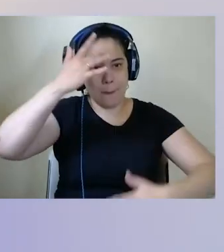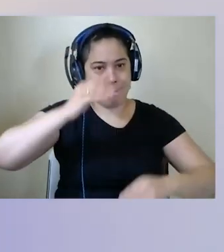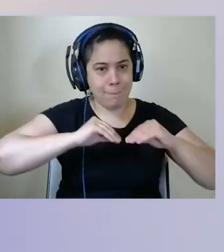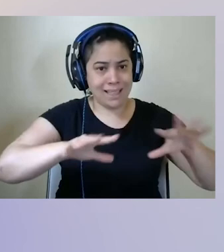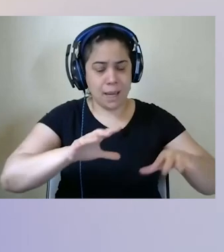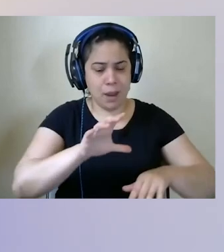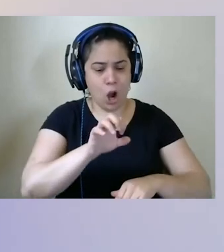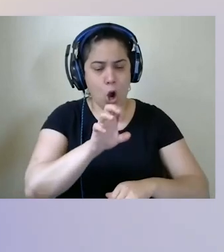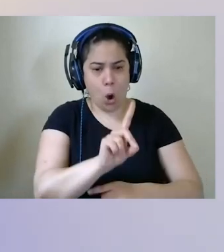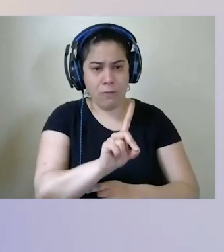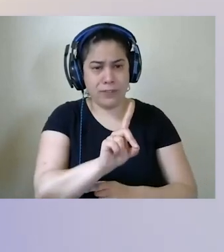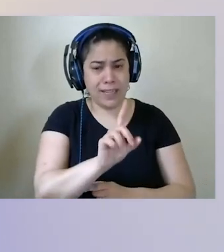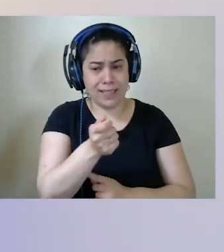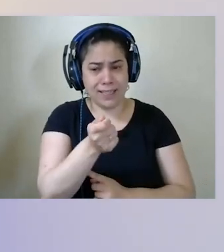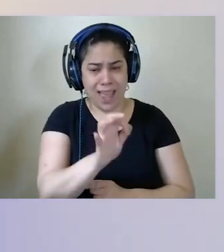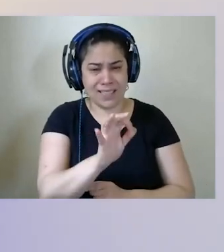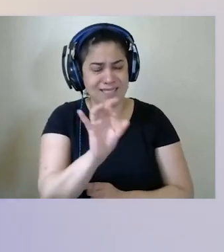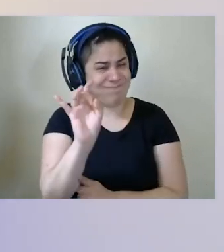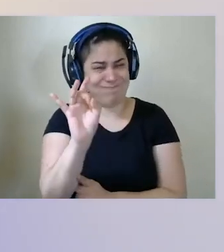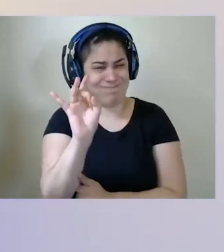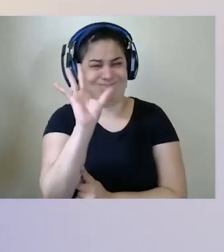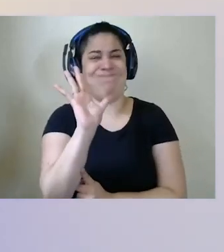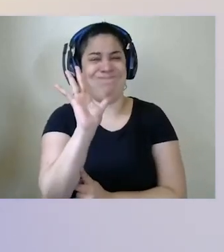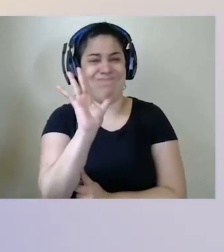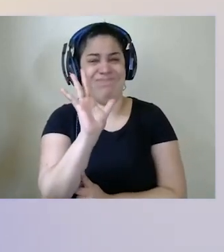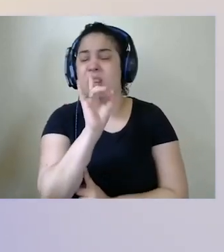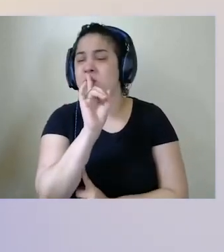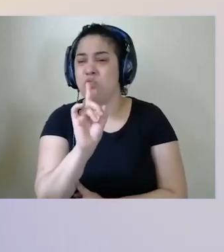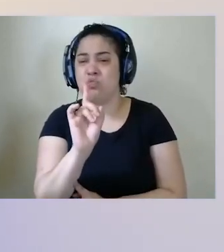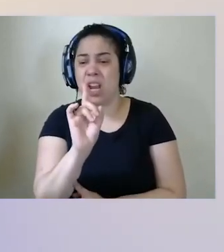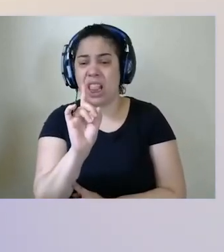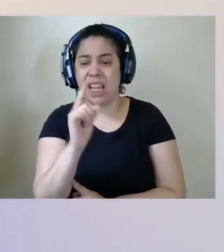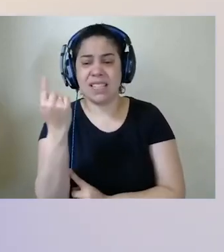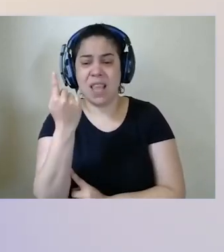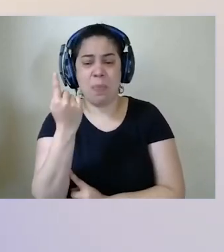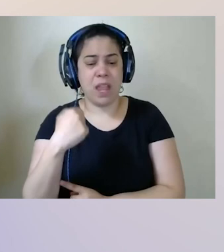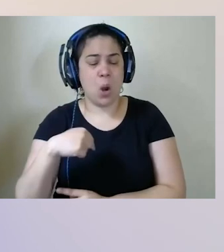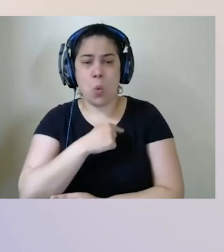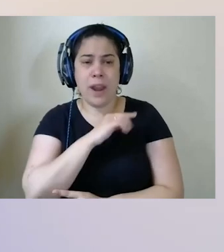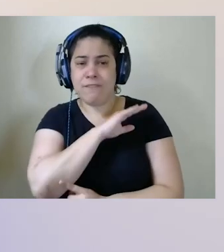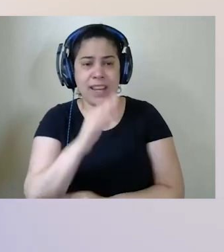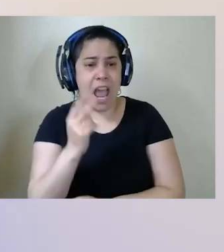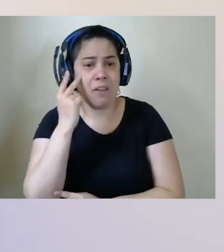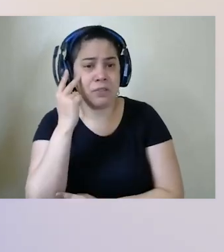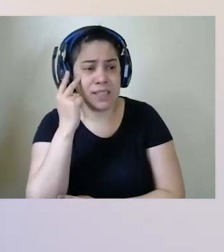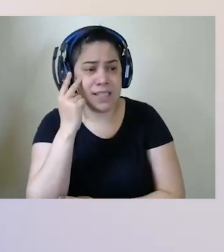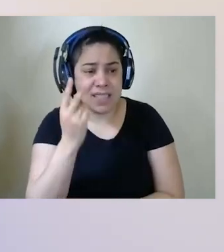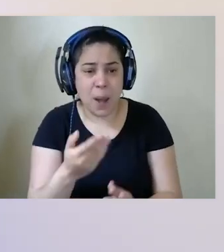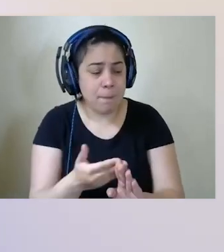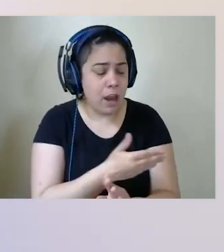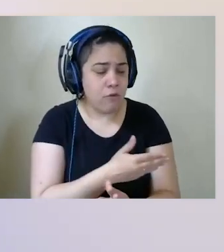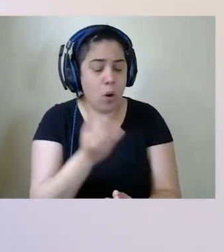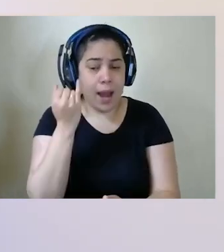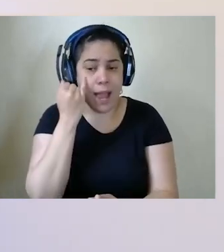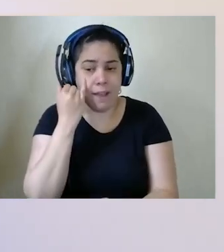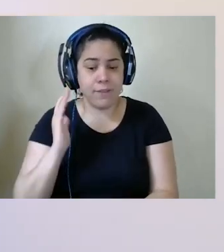been an unprecedented and terrible lab for what happens when our social natures are